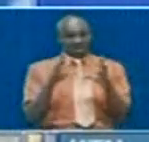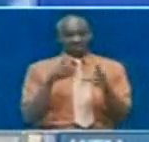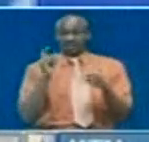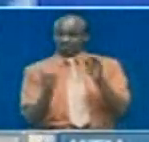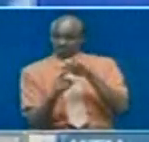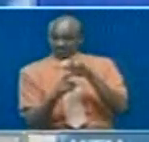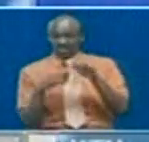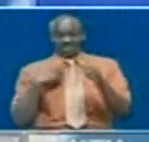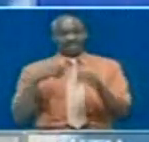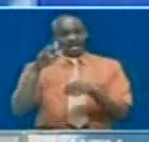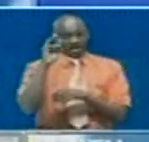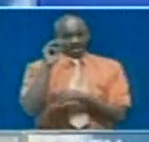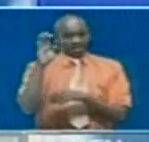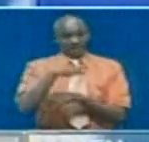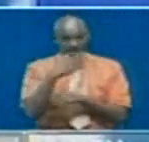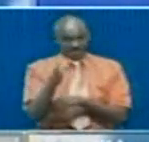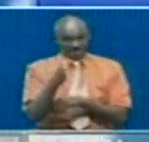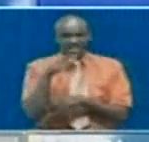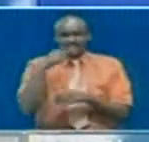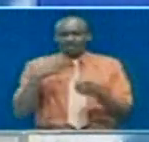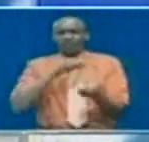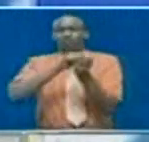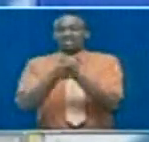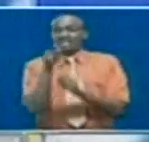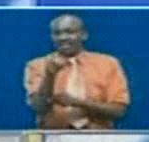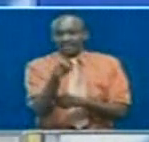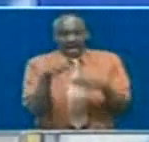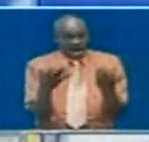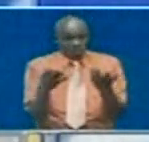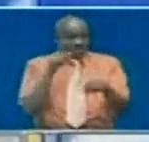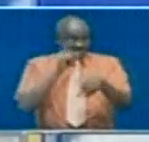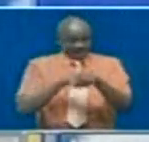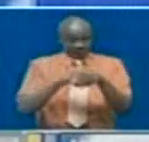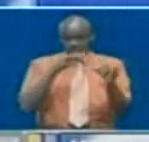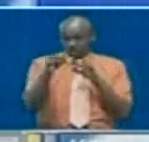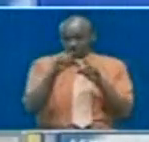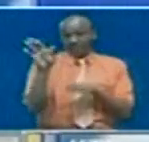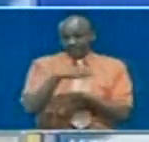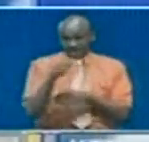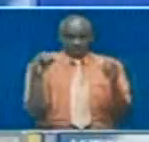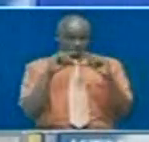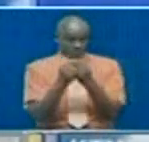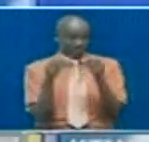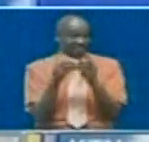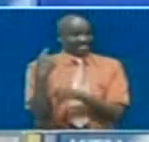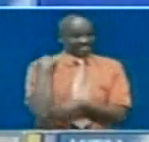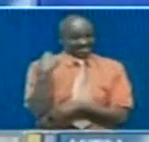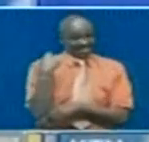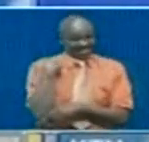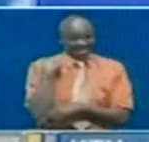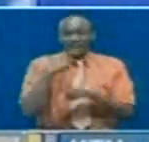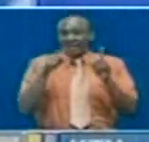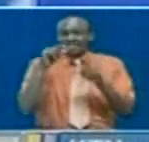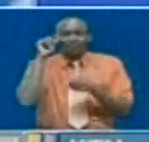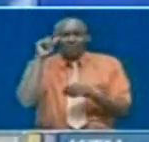whip in the National Assembly. The decision to replace Mung'aro was made during a Court Parliament group meeting yesterday, but the Coast